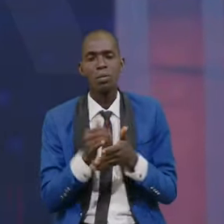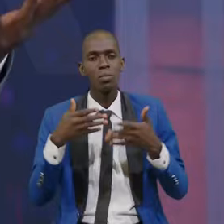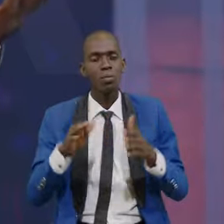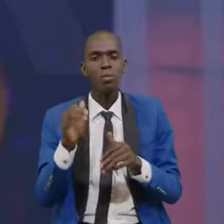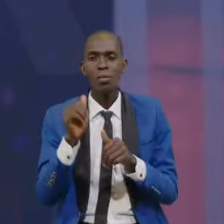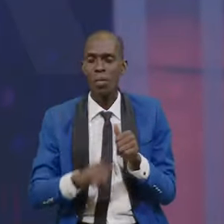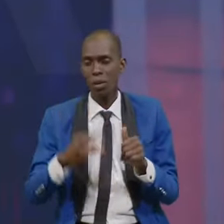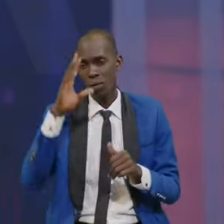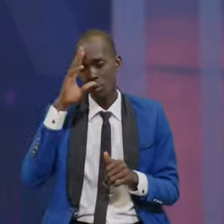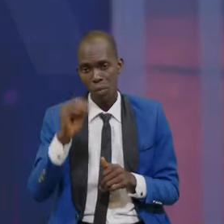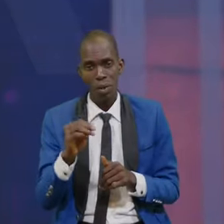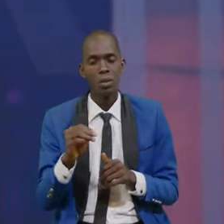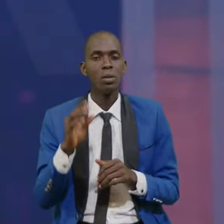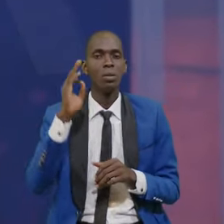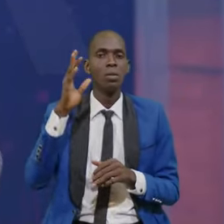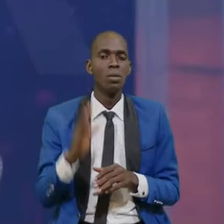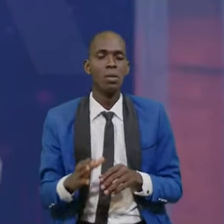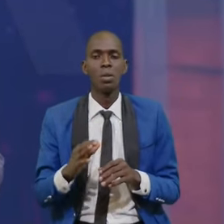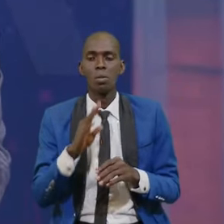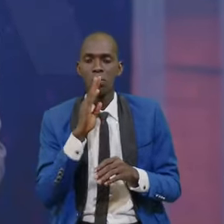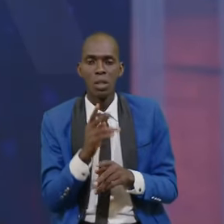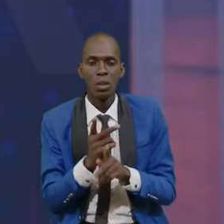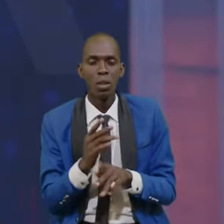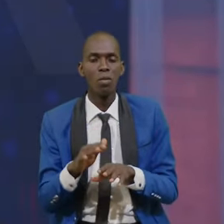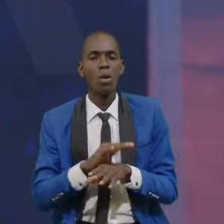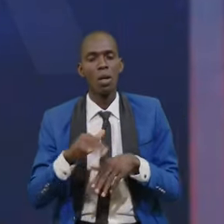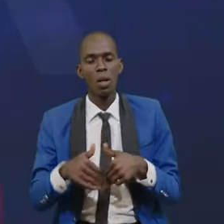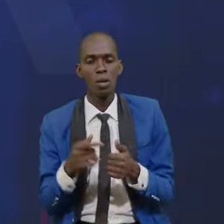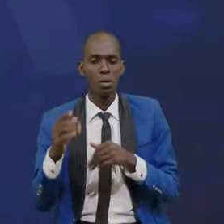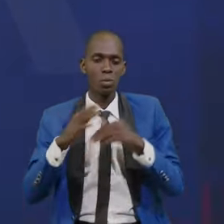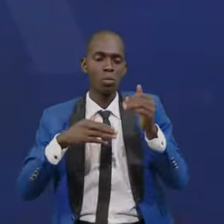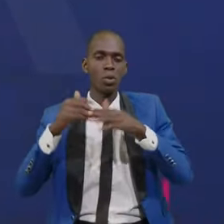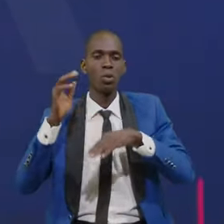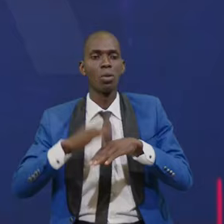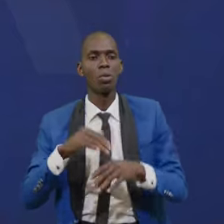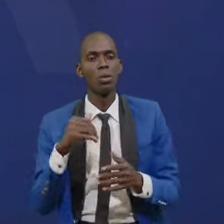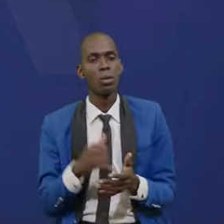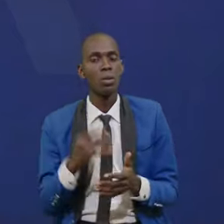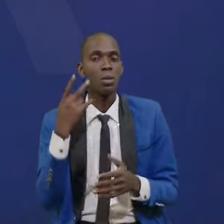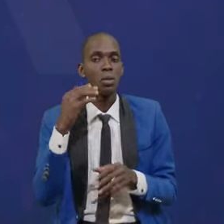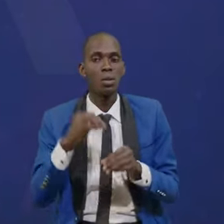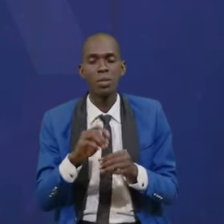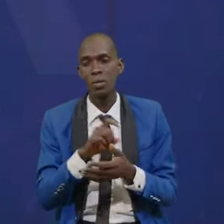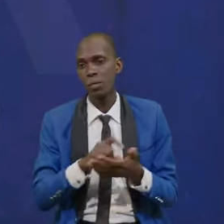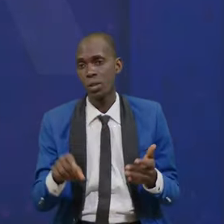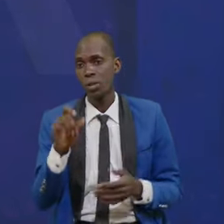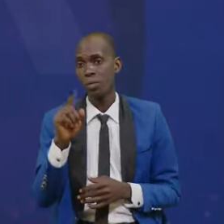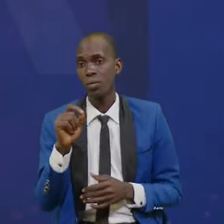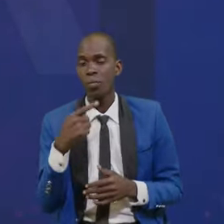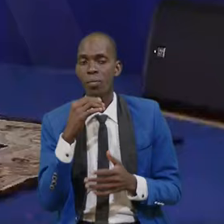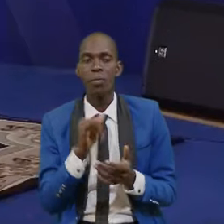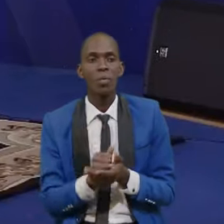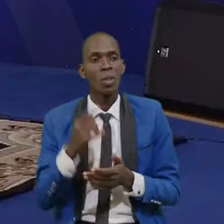every minister take heed how he buildeth thereupon. In verse 11, it says, for